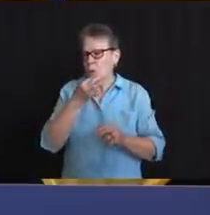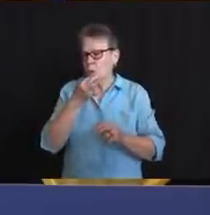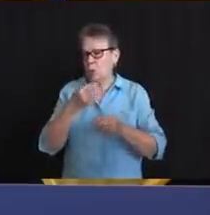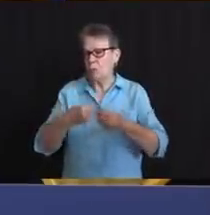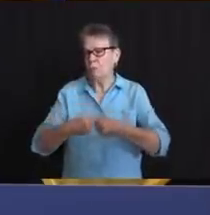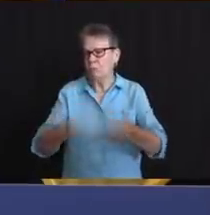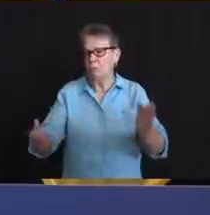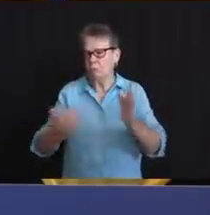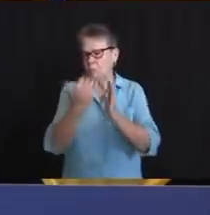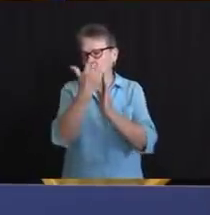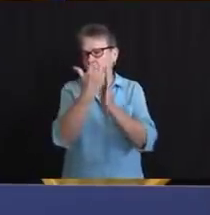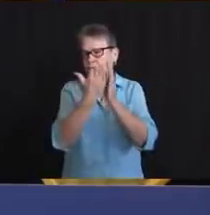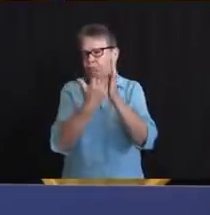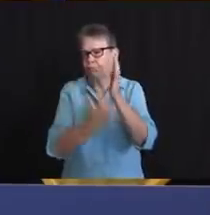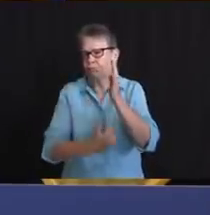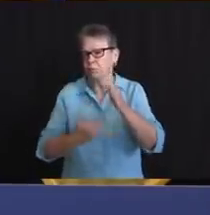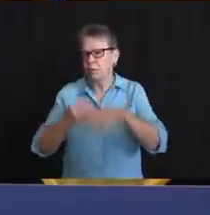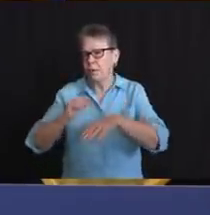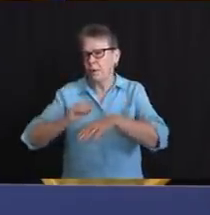Yeah,